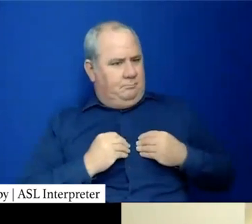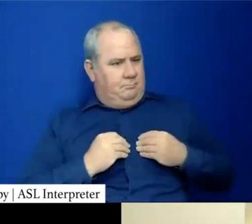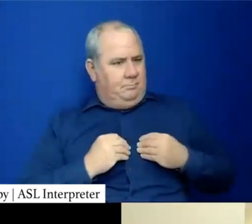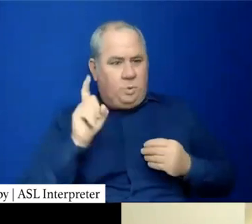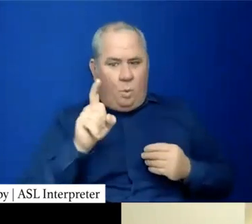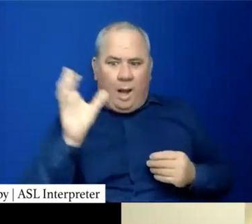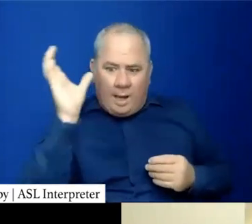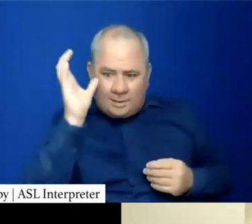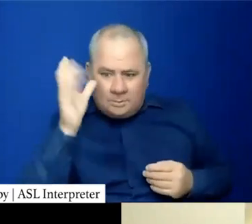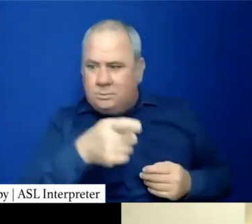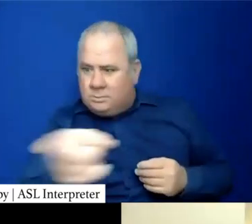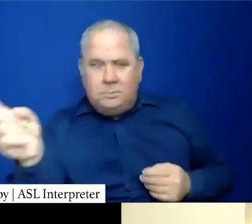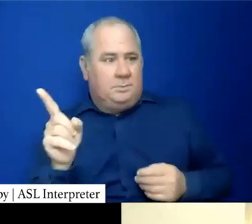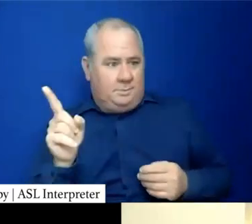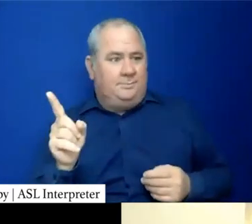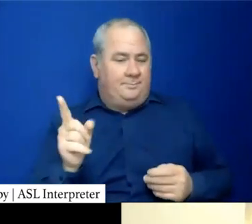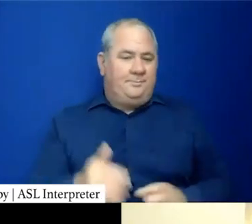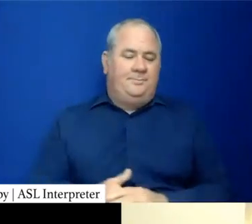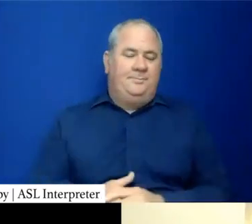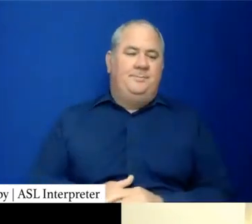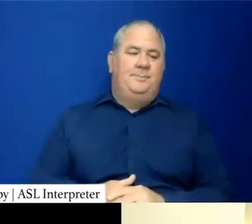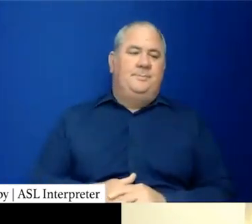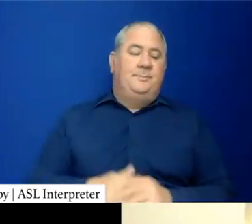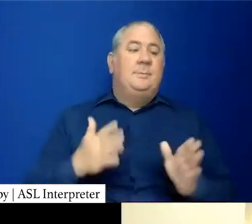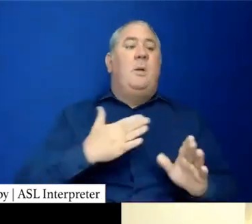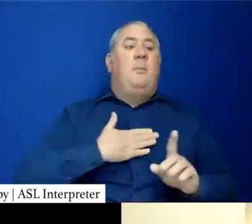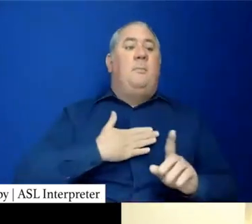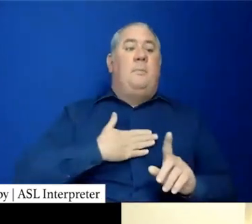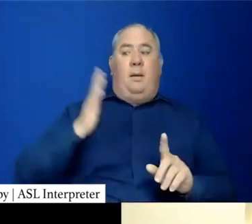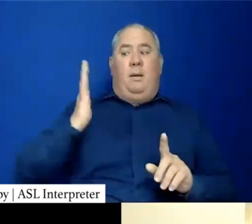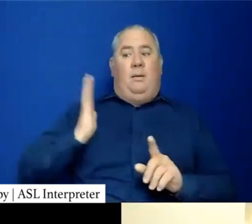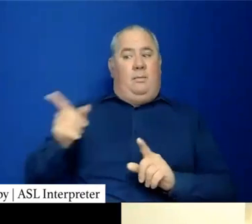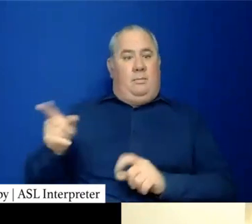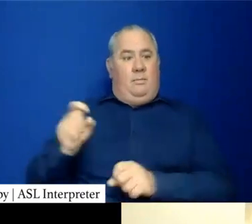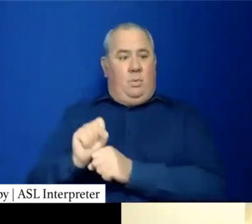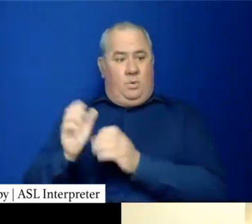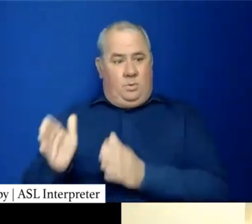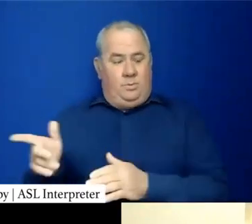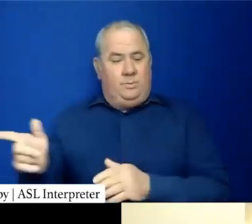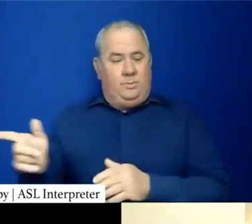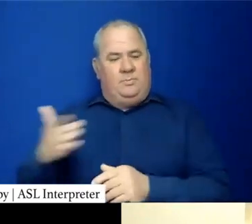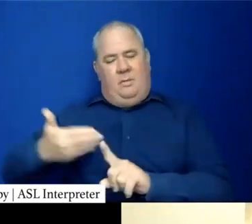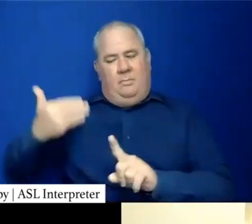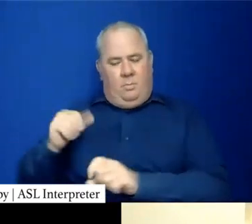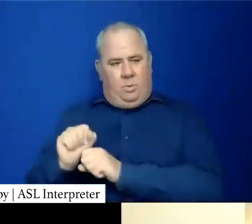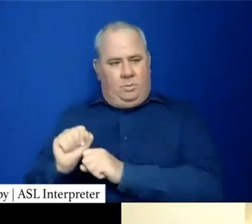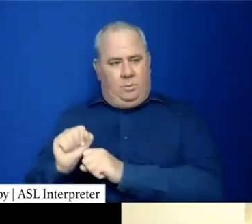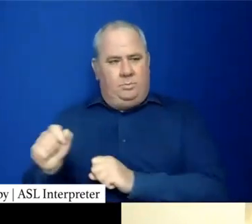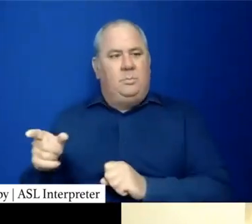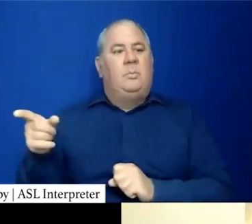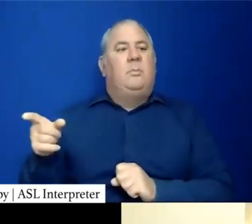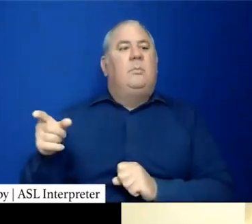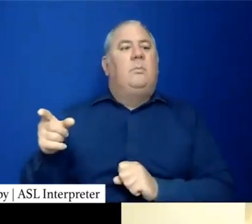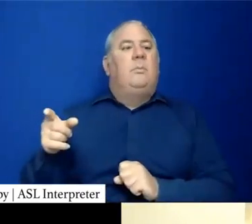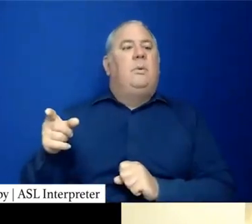workplace. My predecessor in my current job, who's probably watching this, is